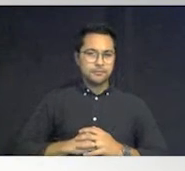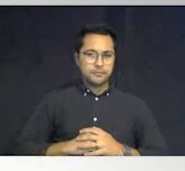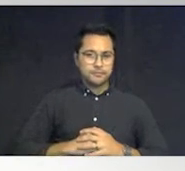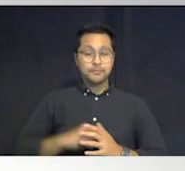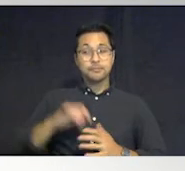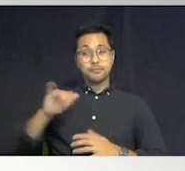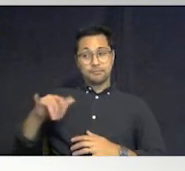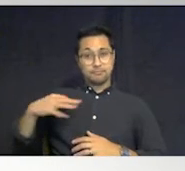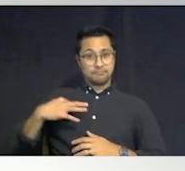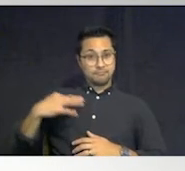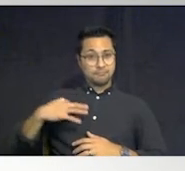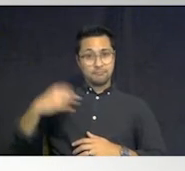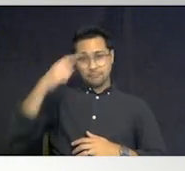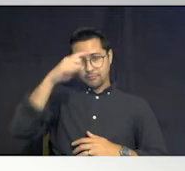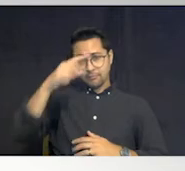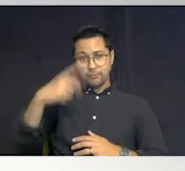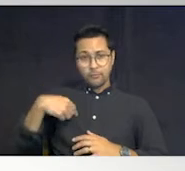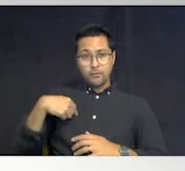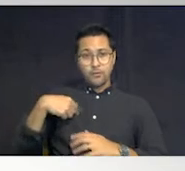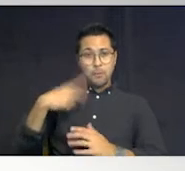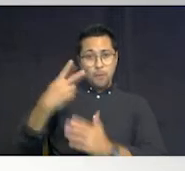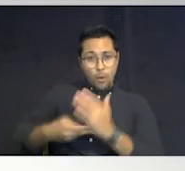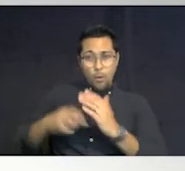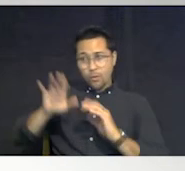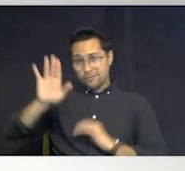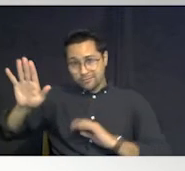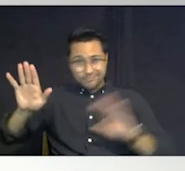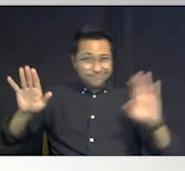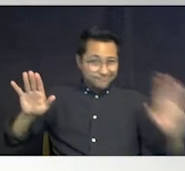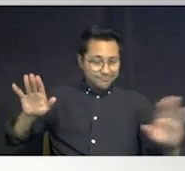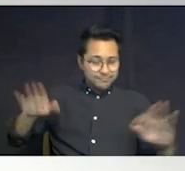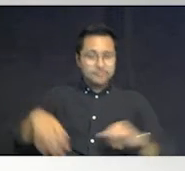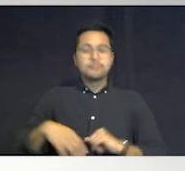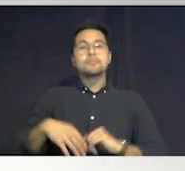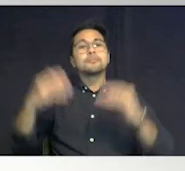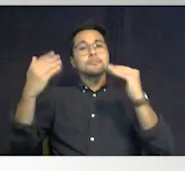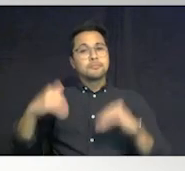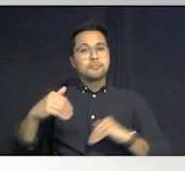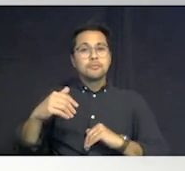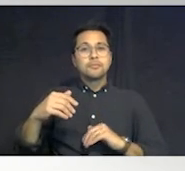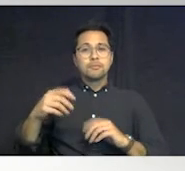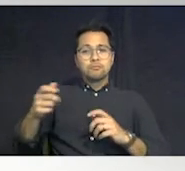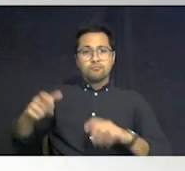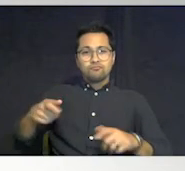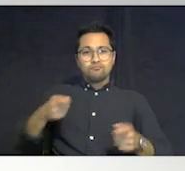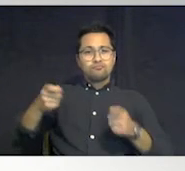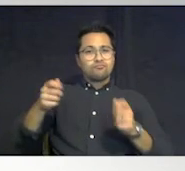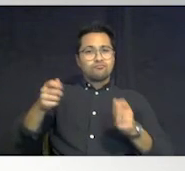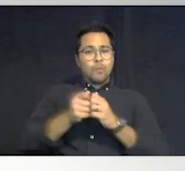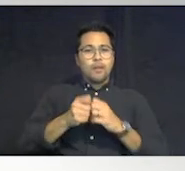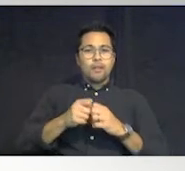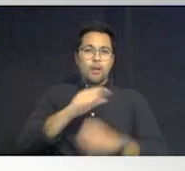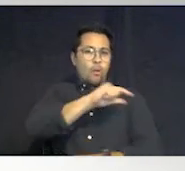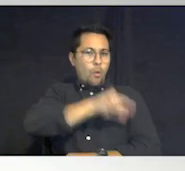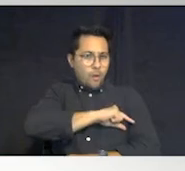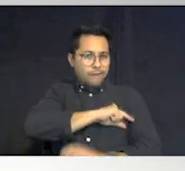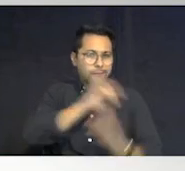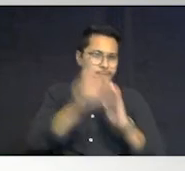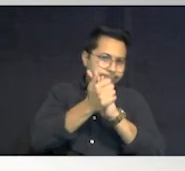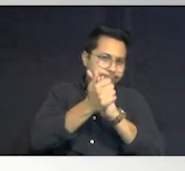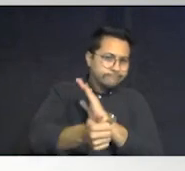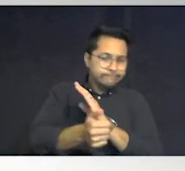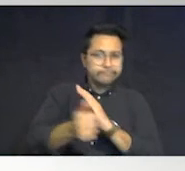is voluntary on the part of both parties, is conducted by a qualified and impartial mediator who is trained in